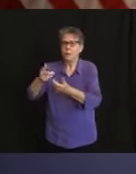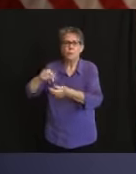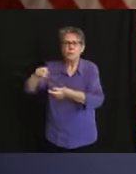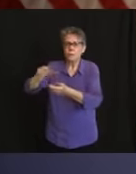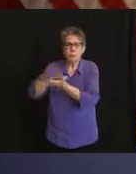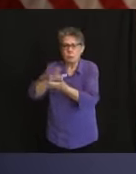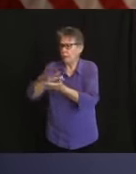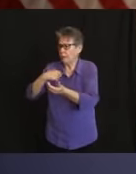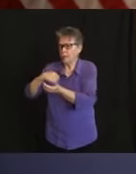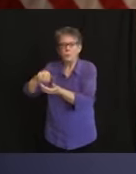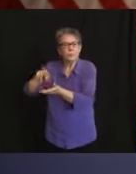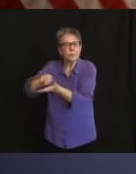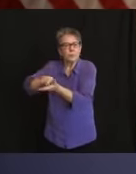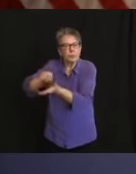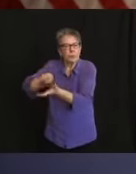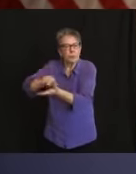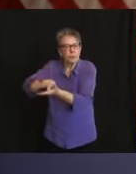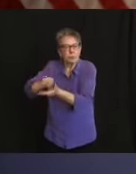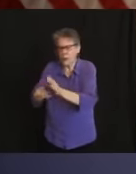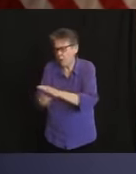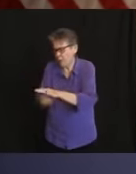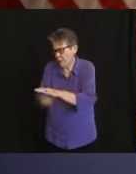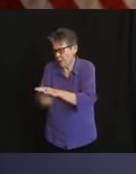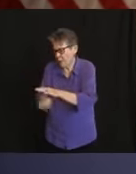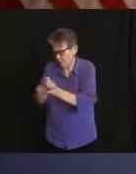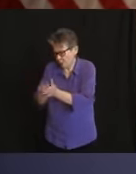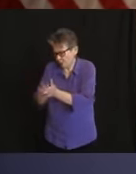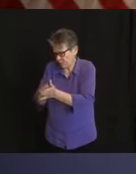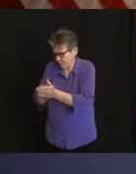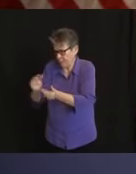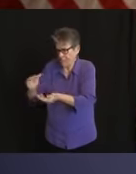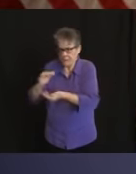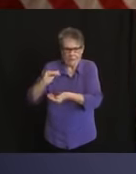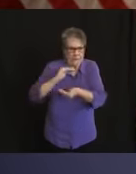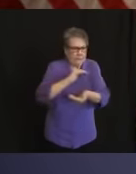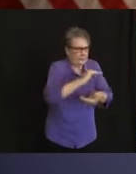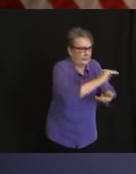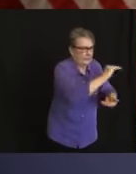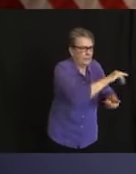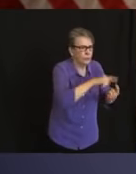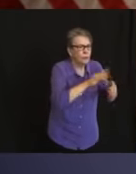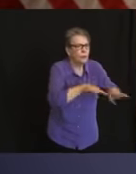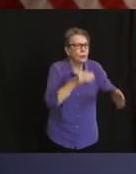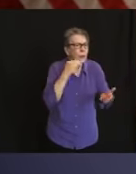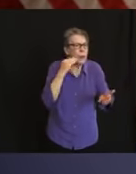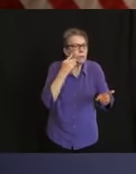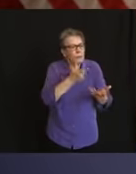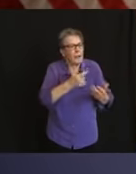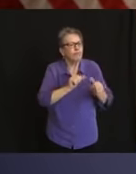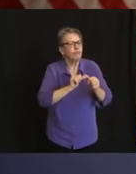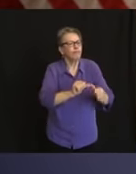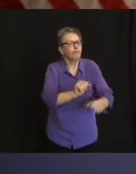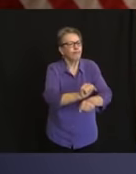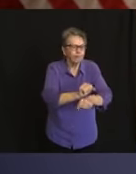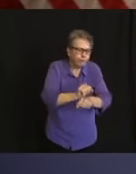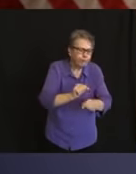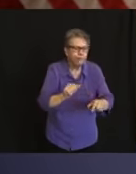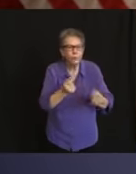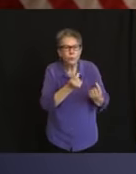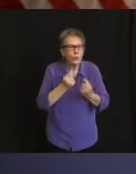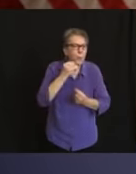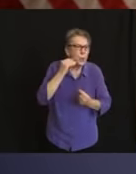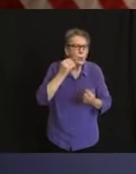or tell John to bear with us, and we'll have someone give you an update on it. Thank you. You're good? In the back, you good, sir? Dave, we're